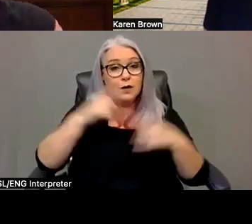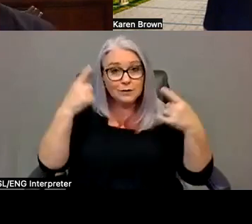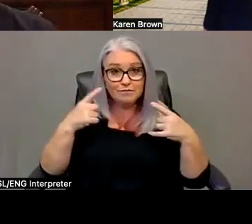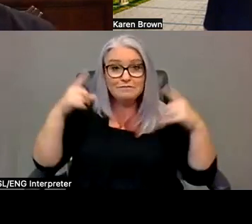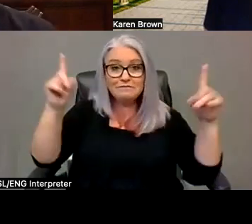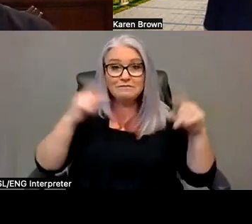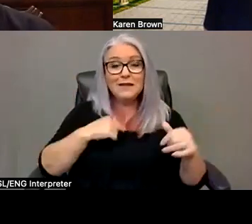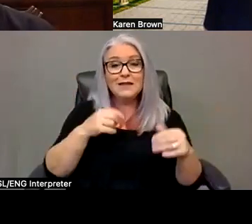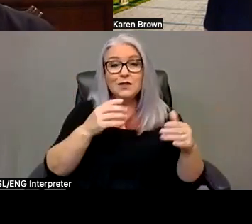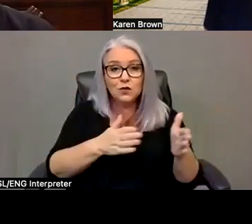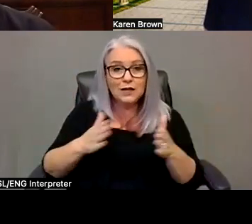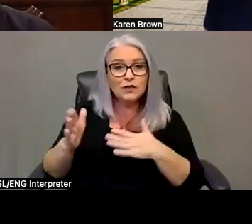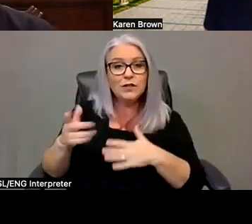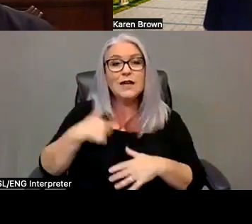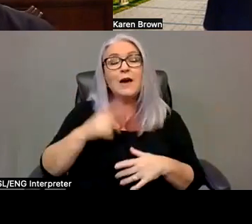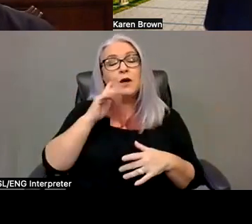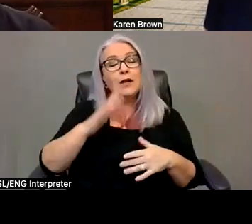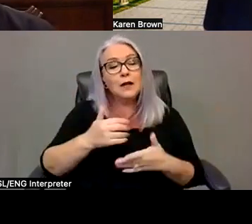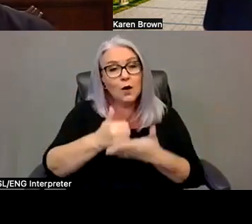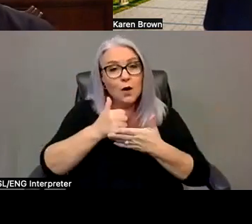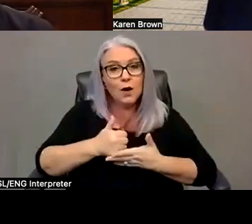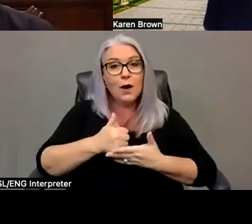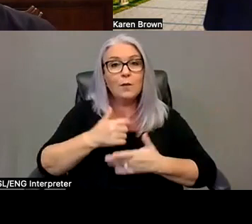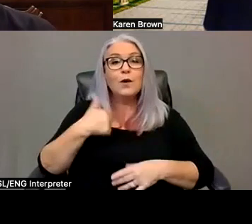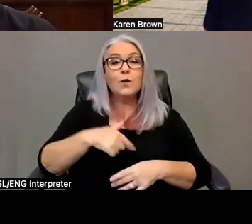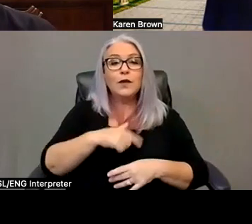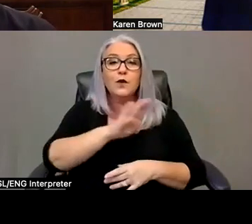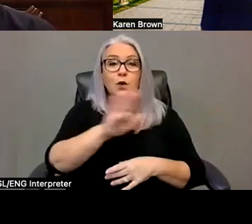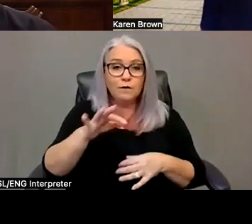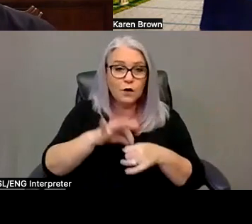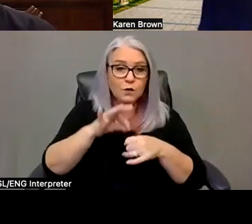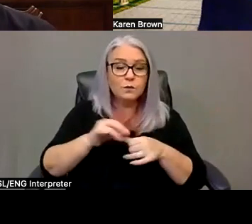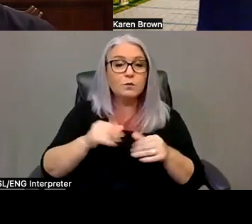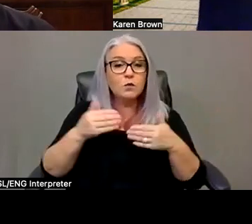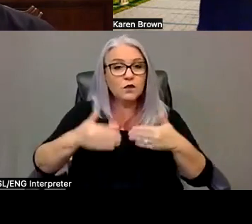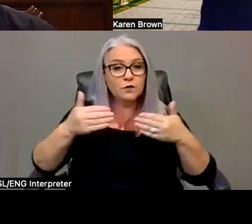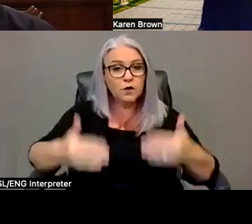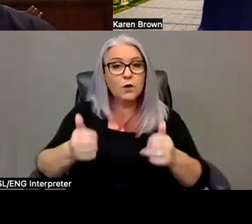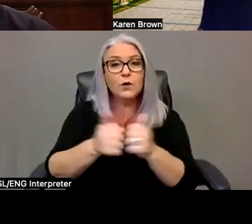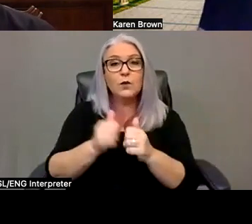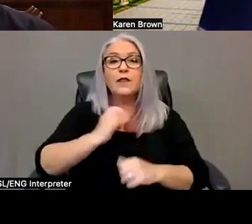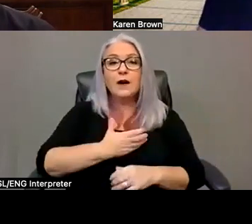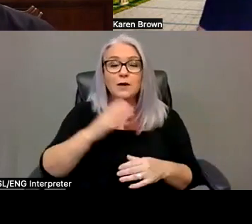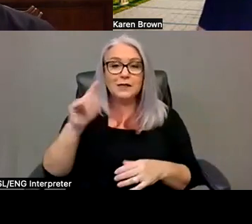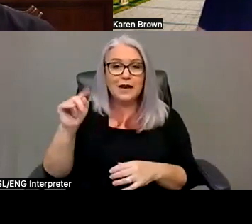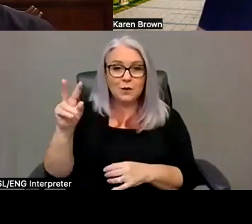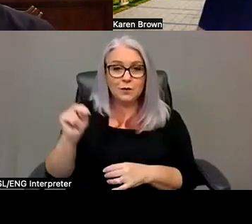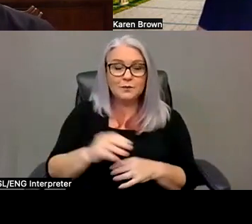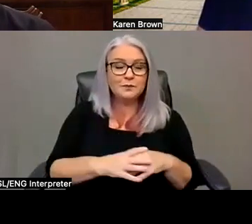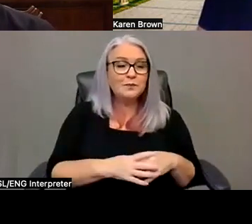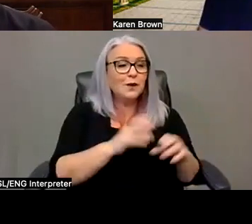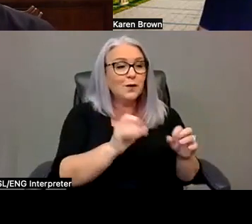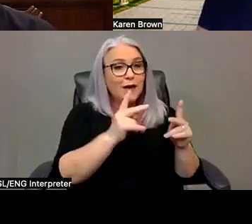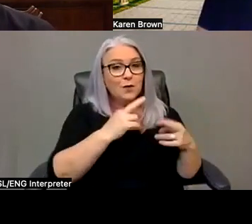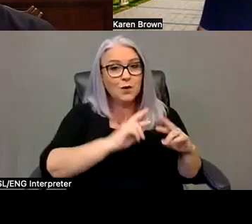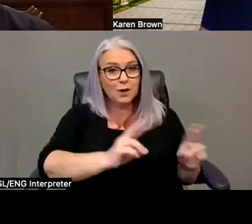hope that you will trust me with your vote to continue moving Tarrytown forward. Thank you. Okay, then we're ready to begin with